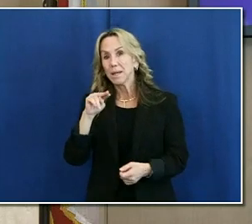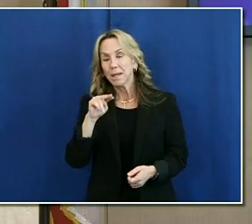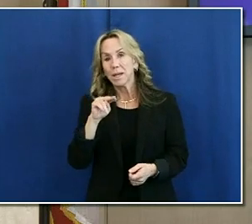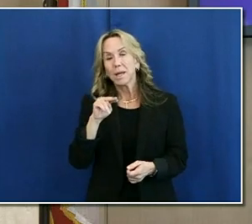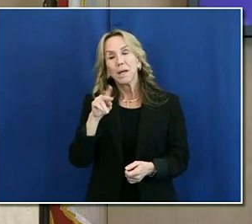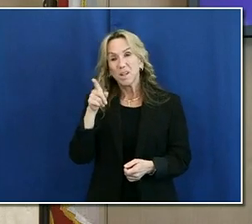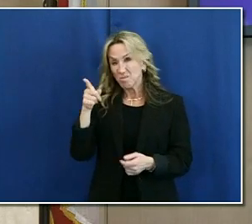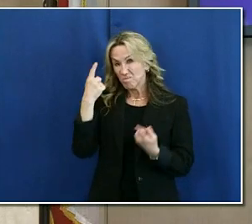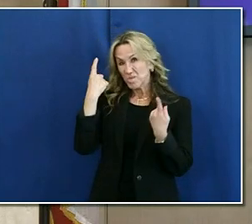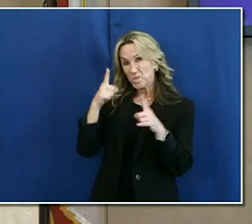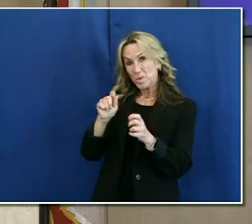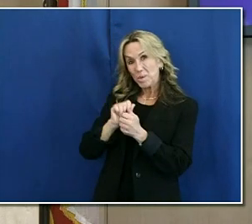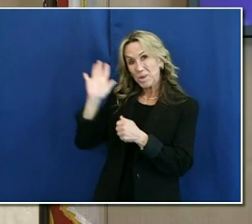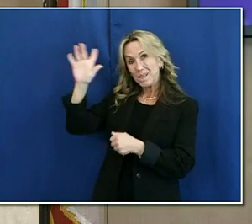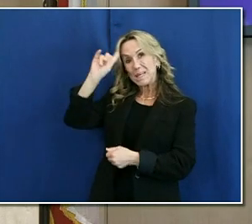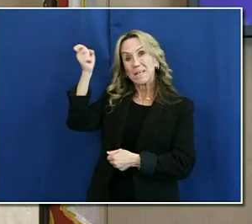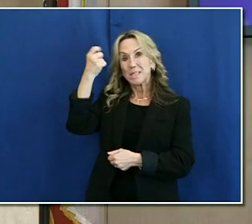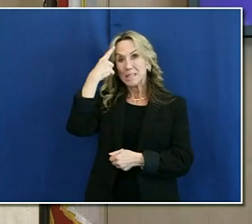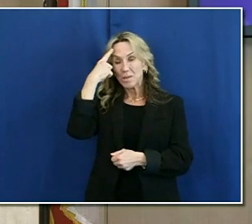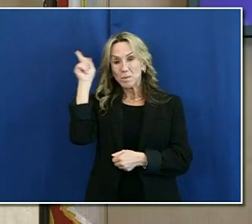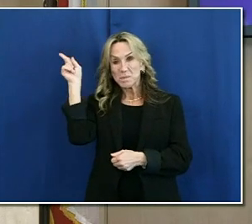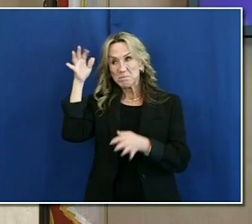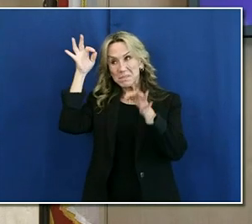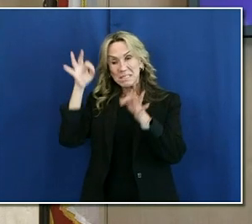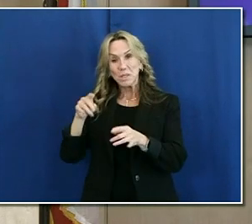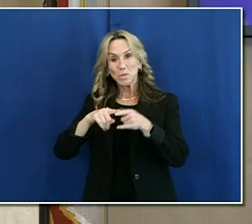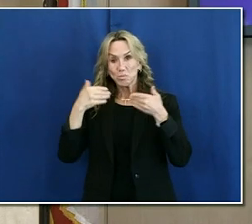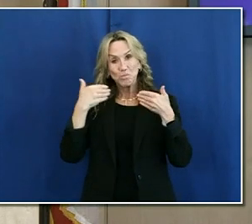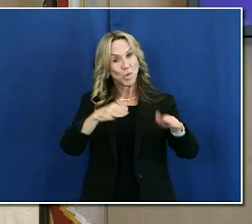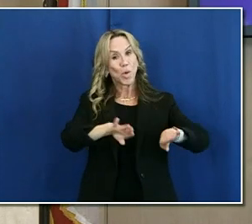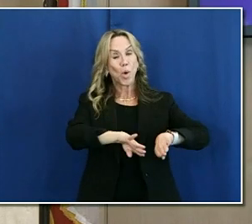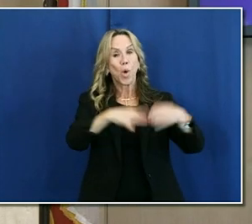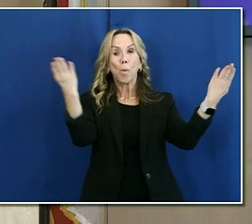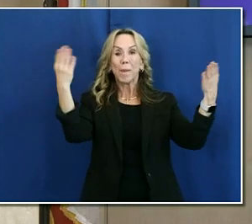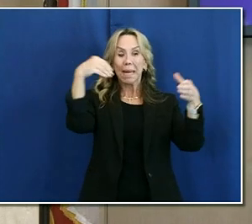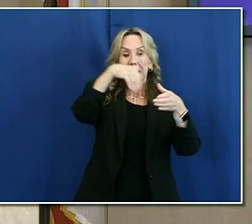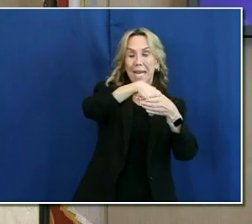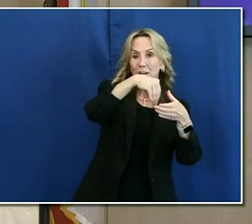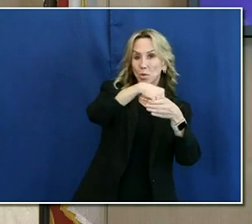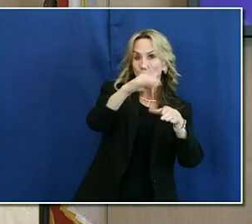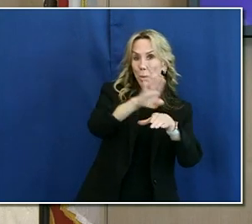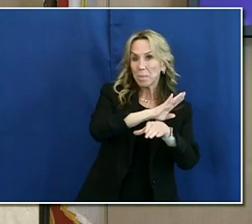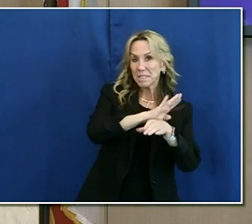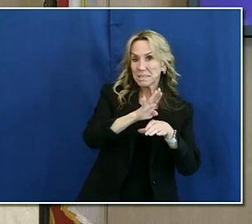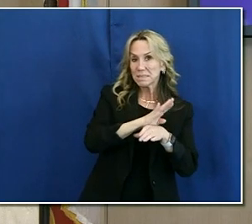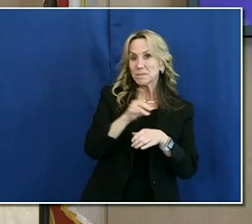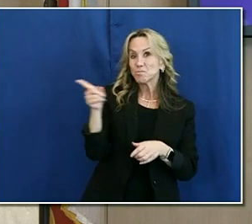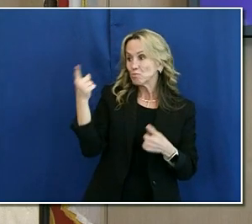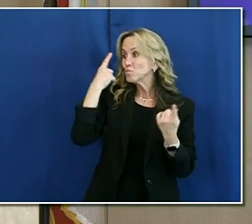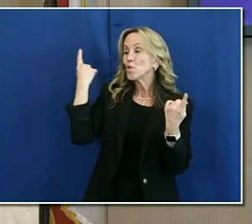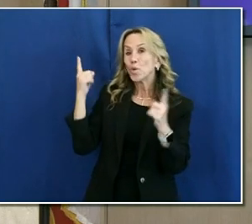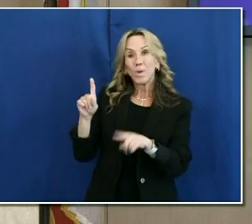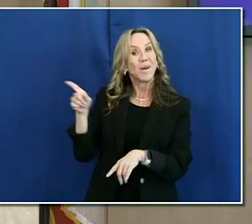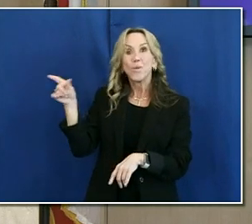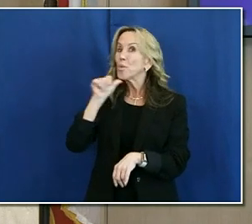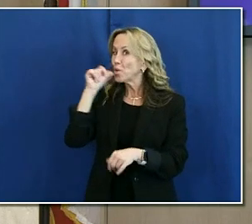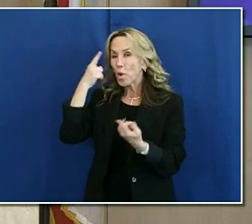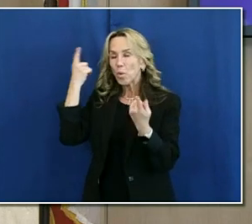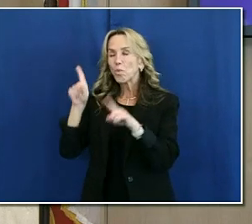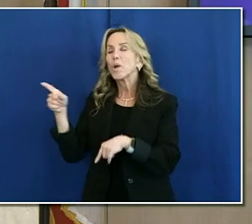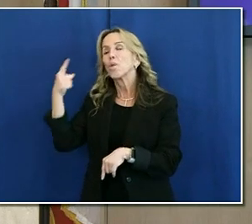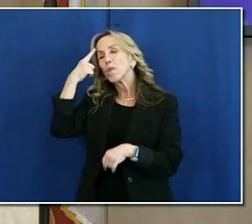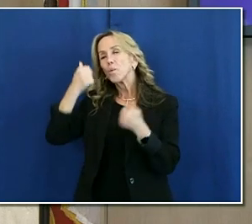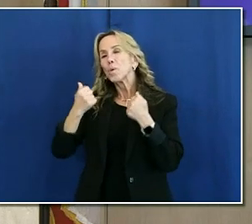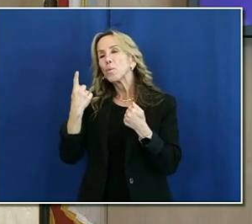governor's decision to reopen indoor businesses? If not, which ones should still be closed? So the governor last week